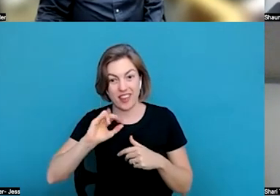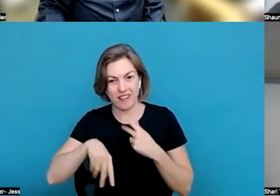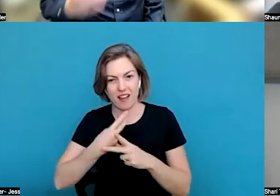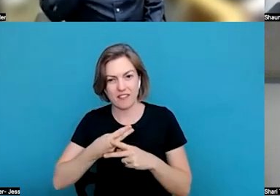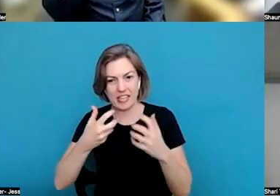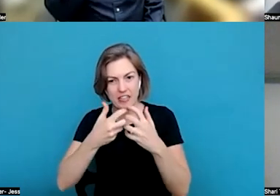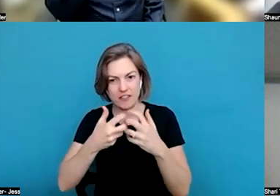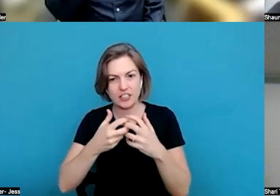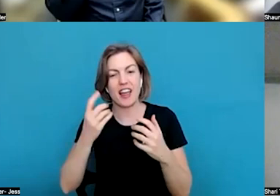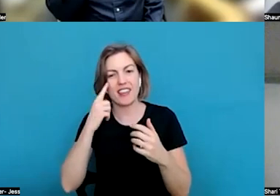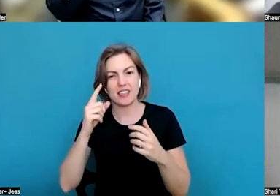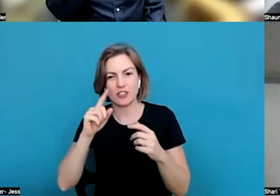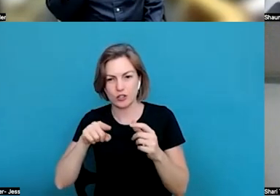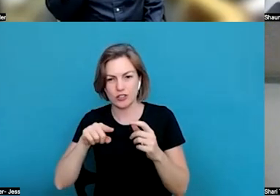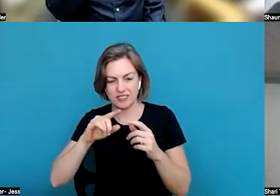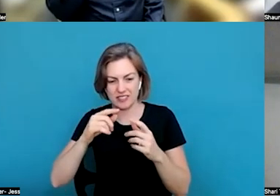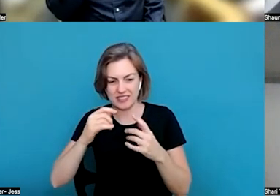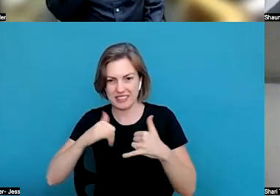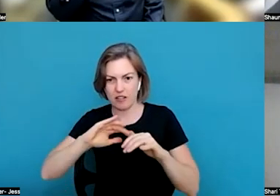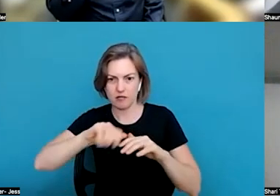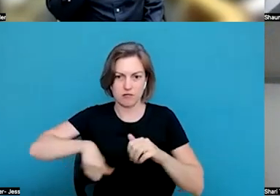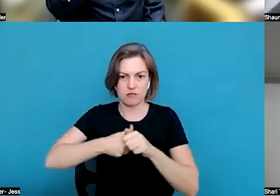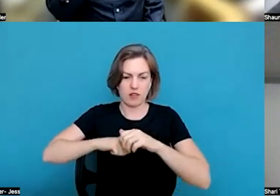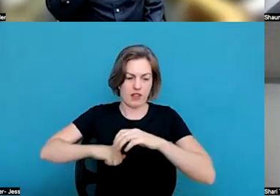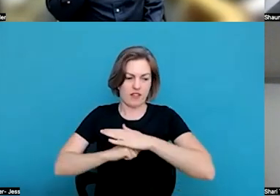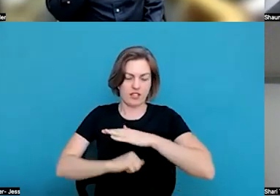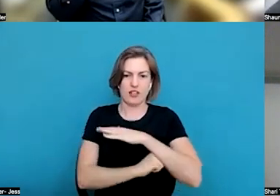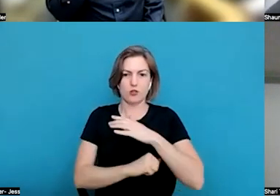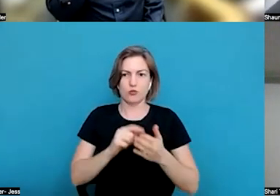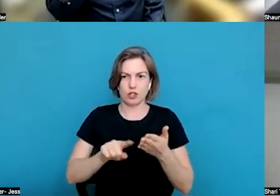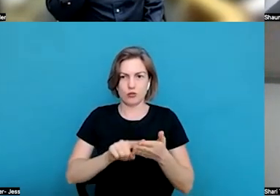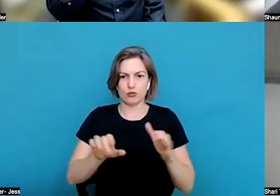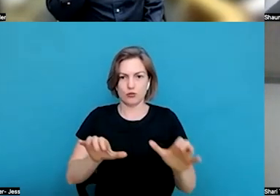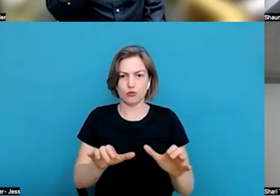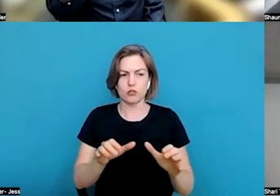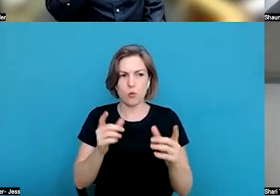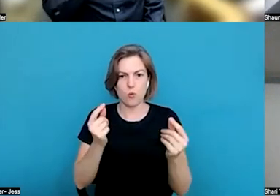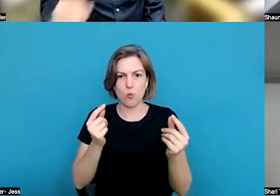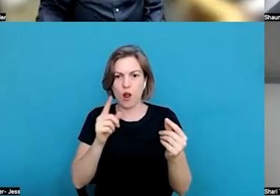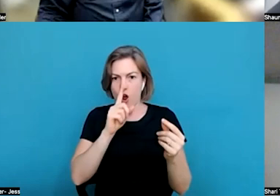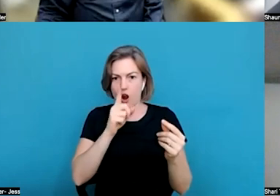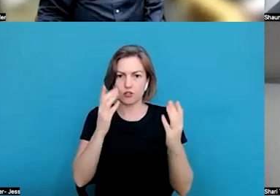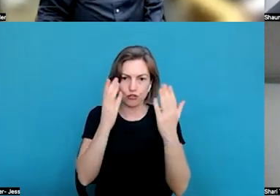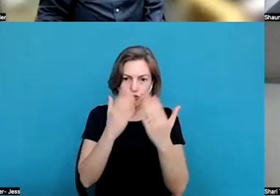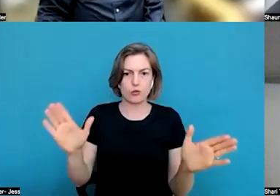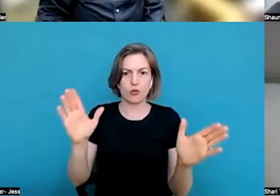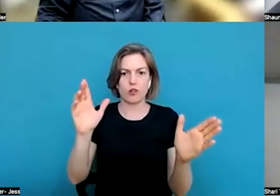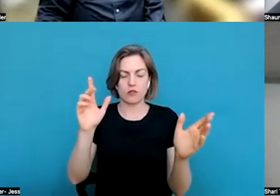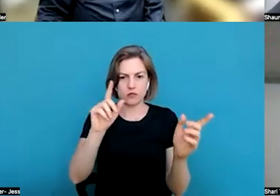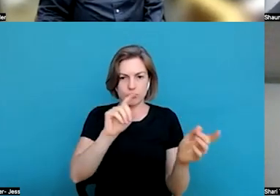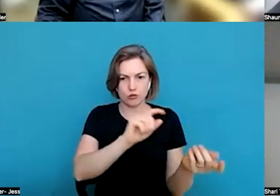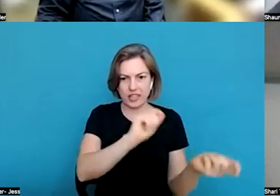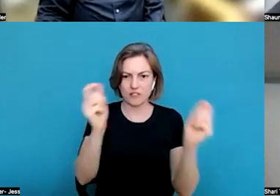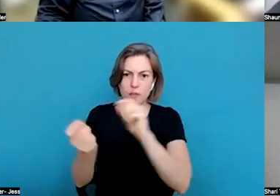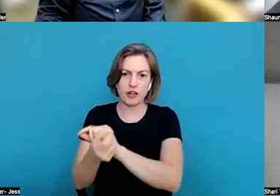more fundamental research to do about what are the general transformations. Second